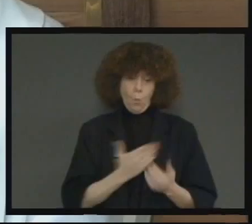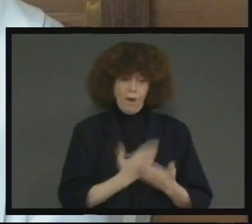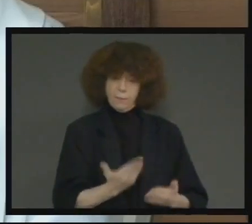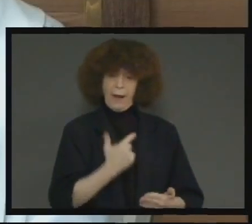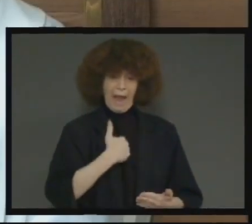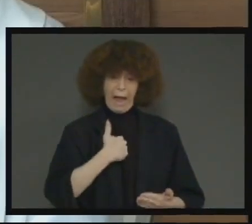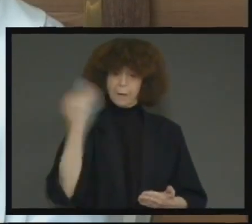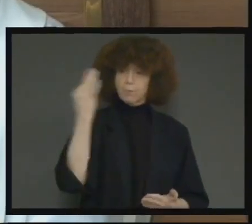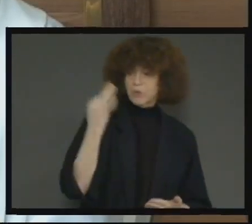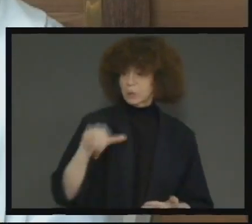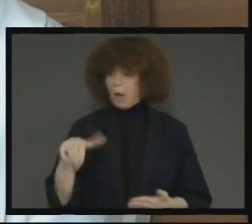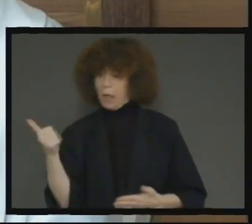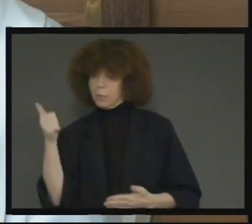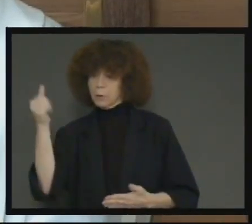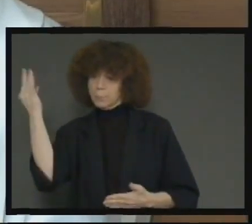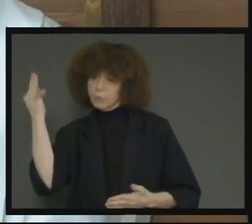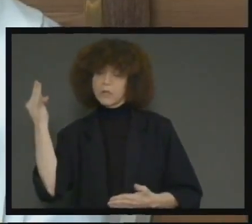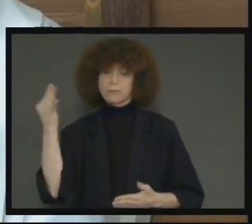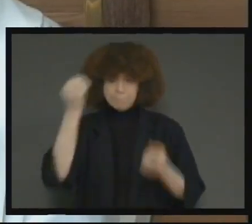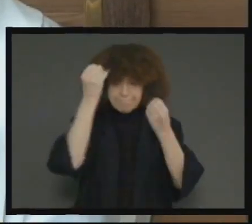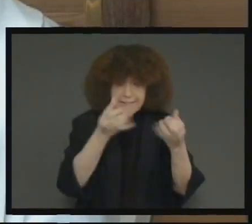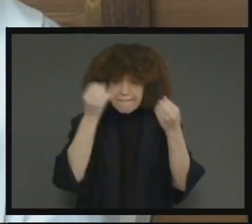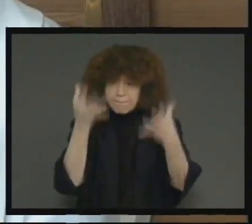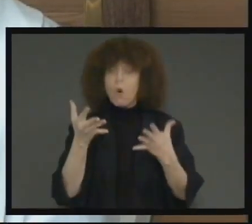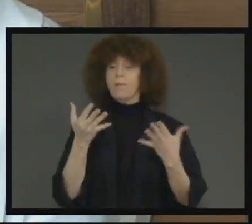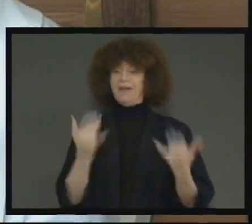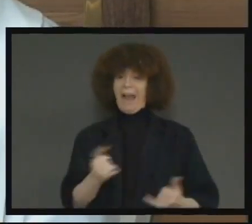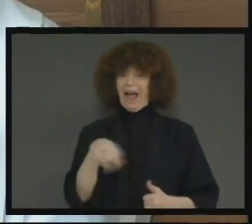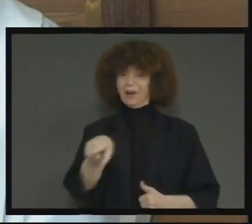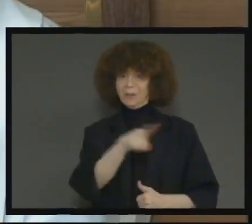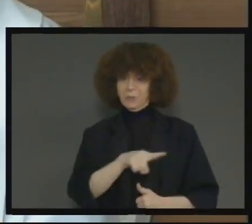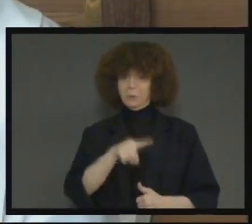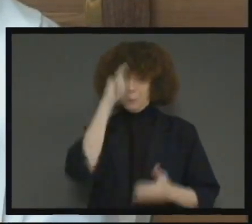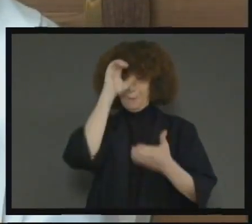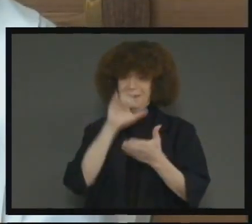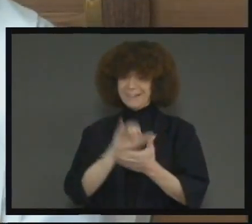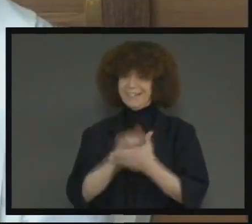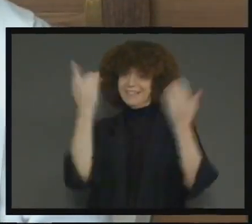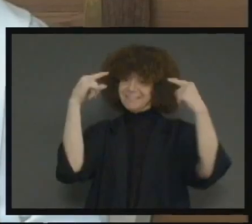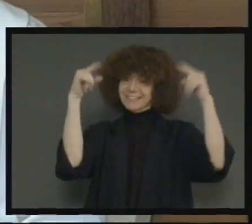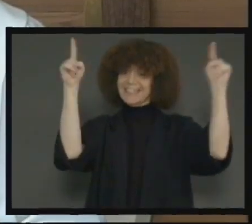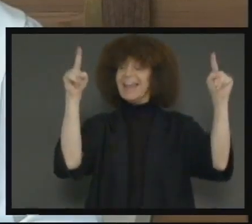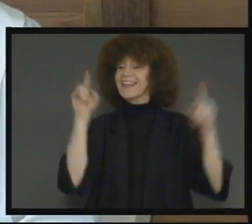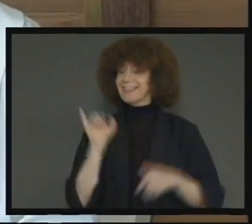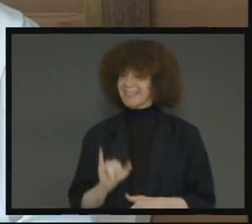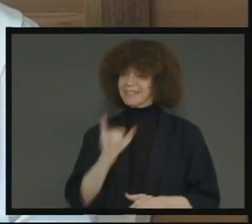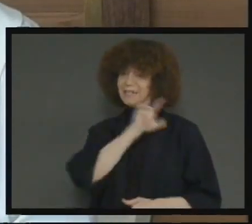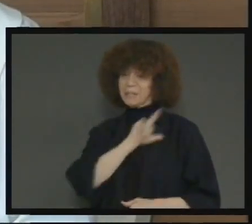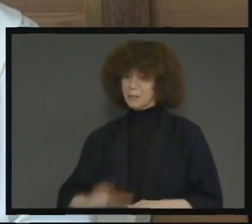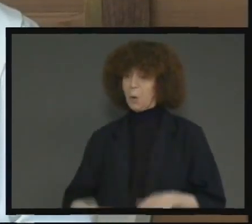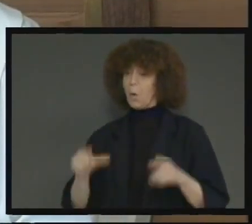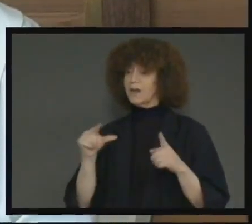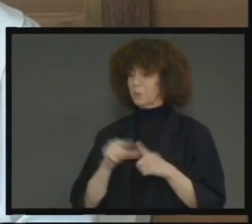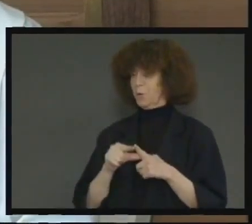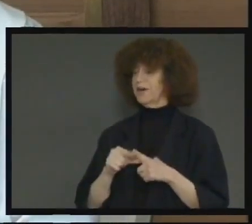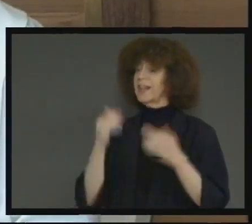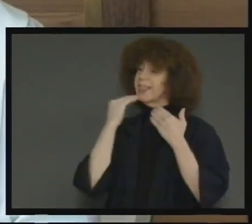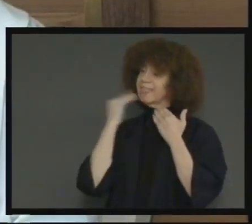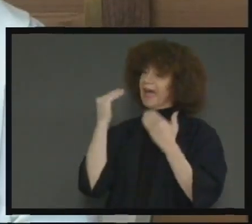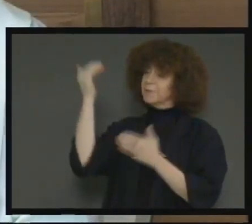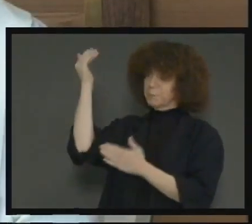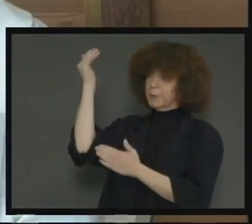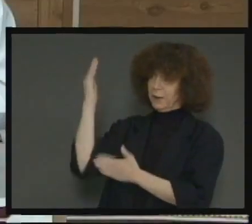people,' but you have not let me know whom you will send with me. Yet you have said, 'I know you